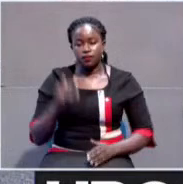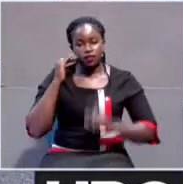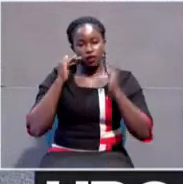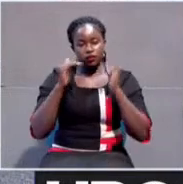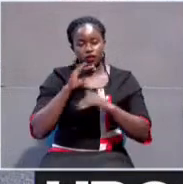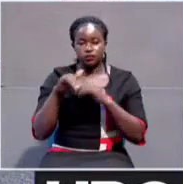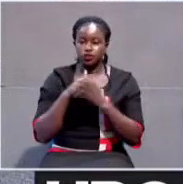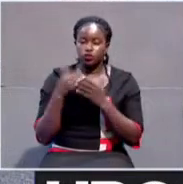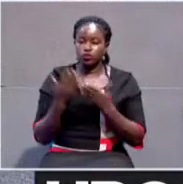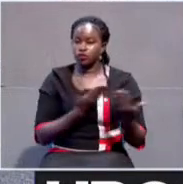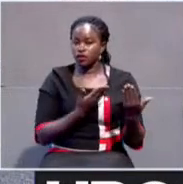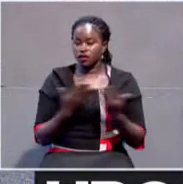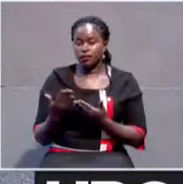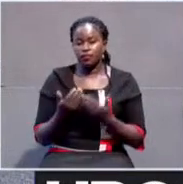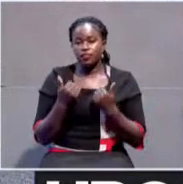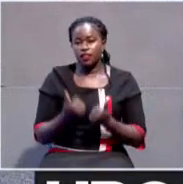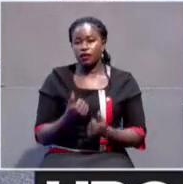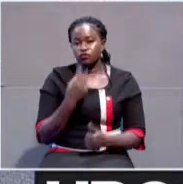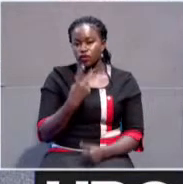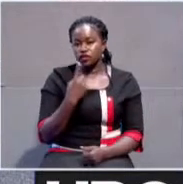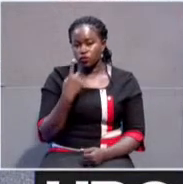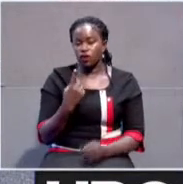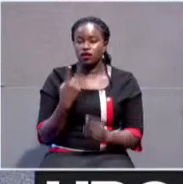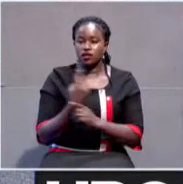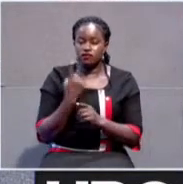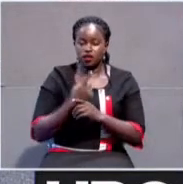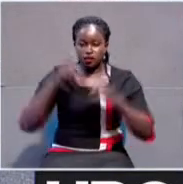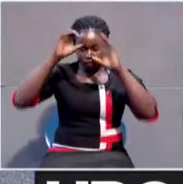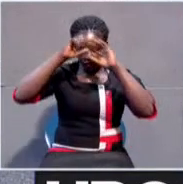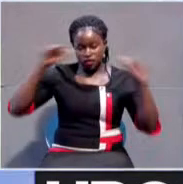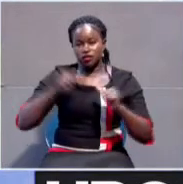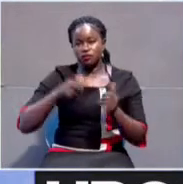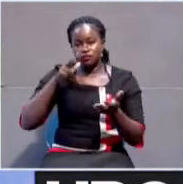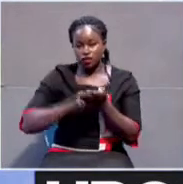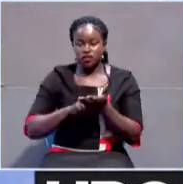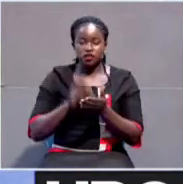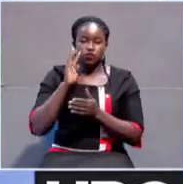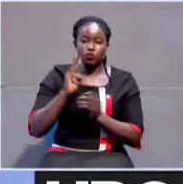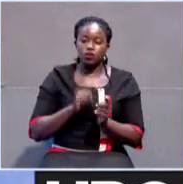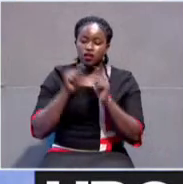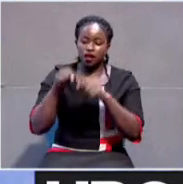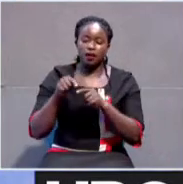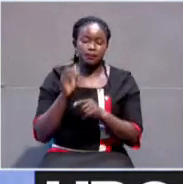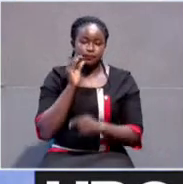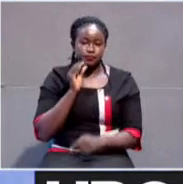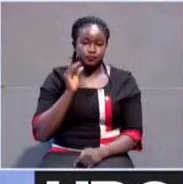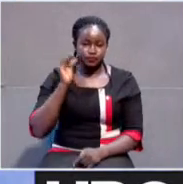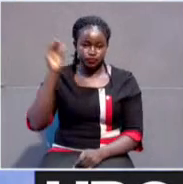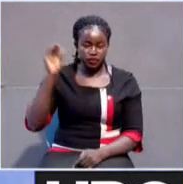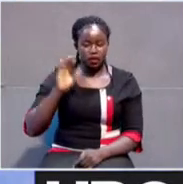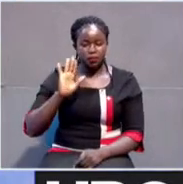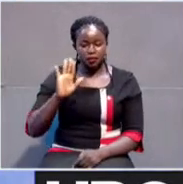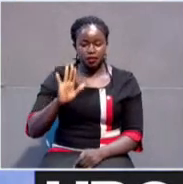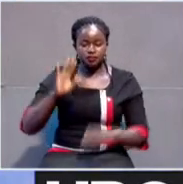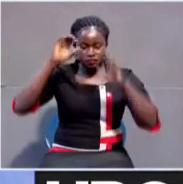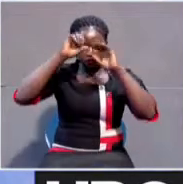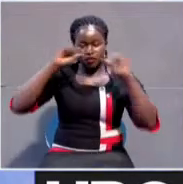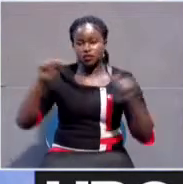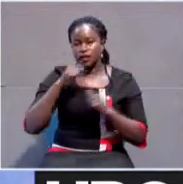Hello once more. 21 heads of state have confirmed to attend the swearing-in ceremony